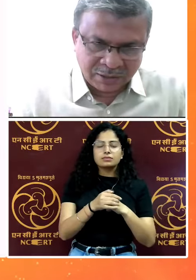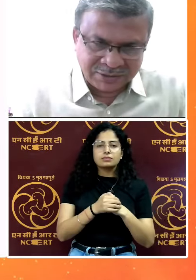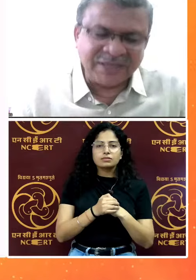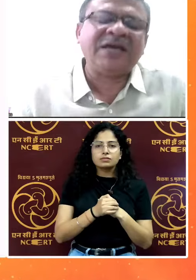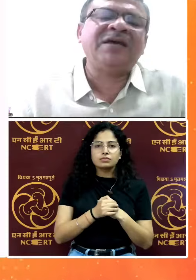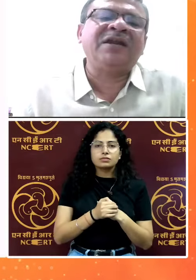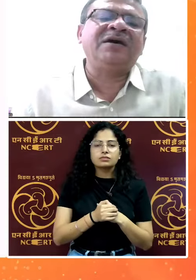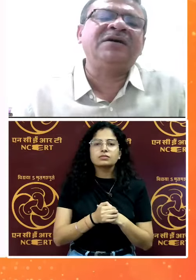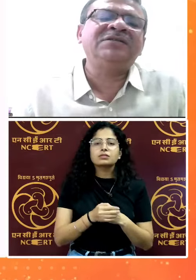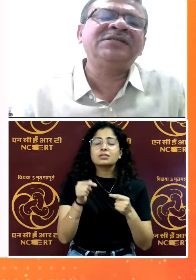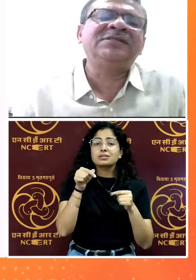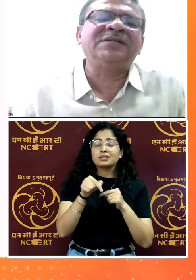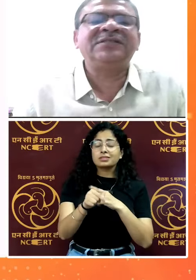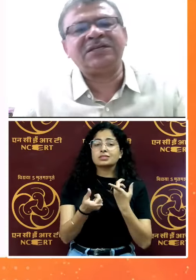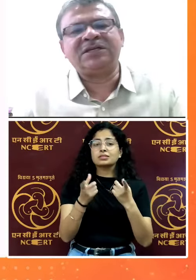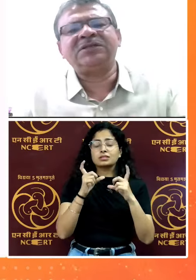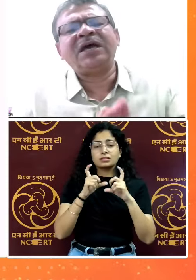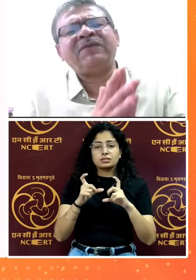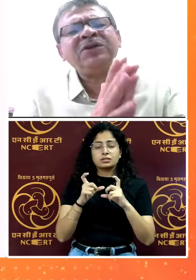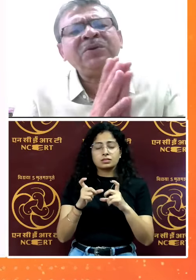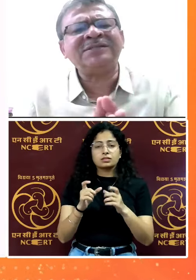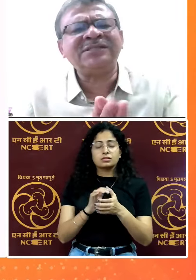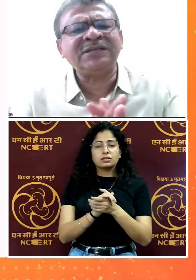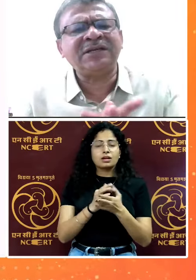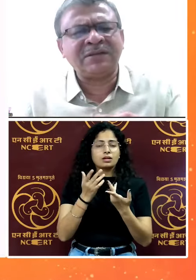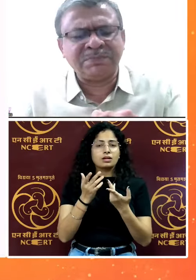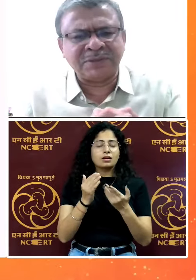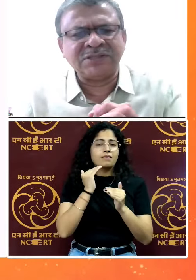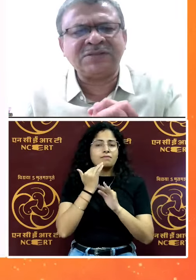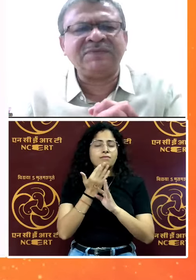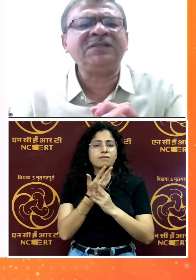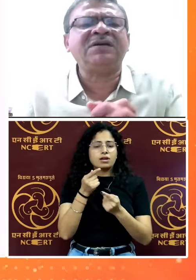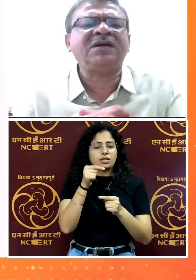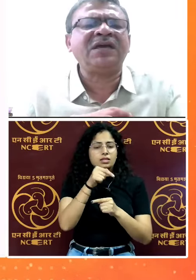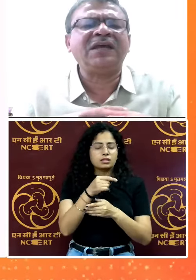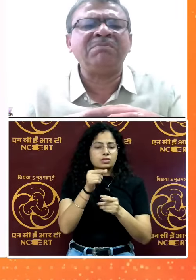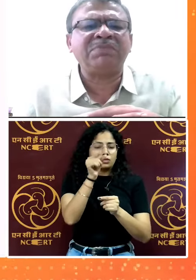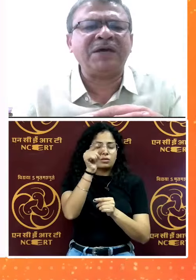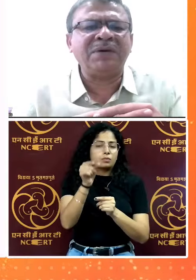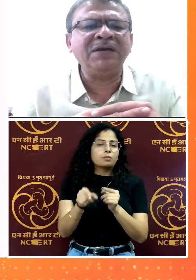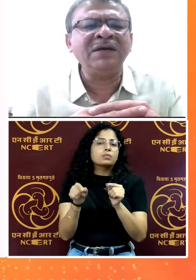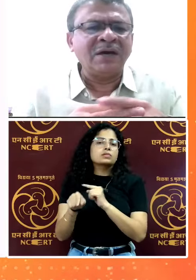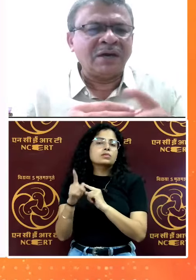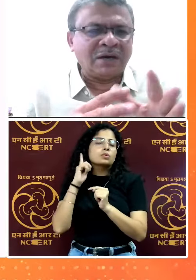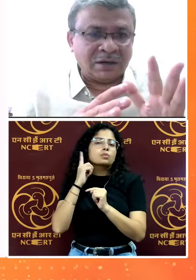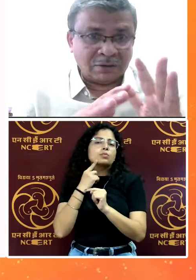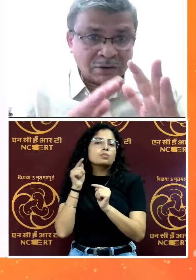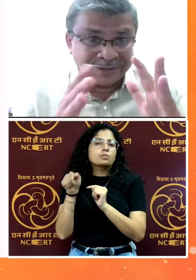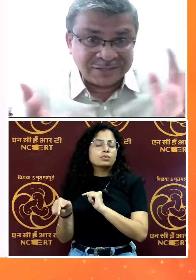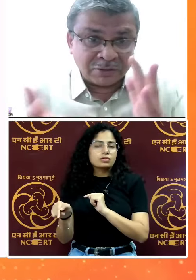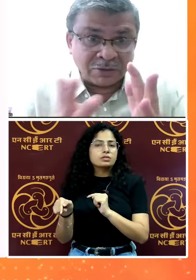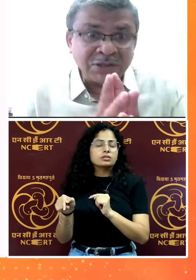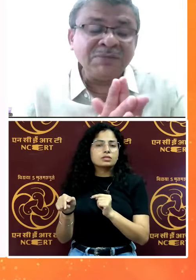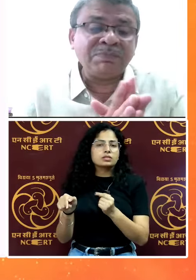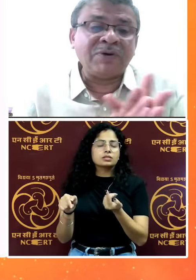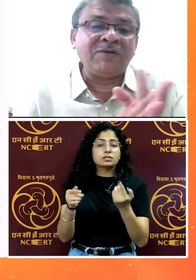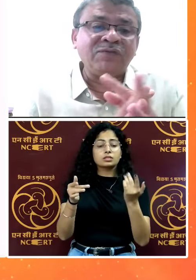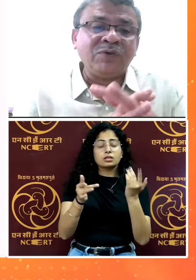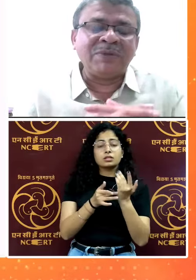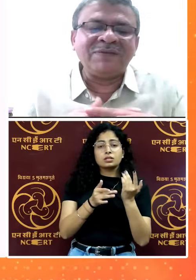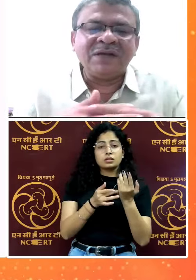we take care in this center. And when you consider the persons with hearing impairment, uh, on the